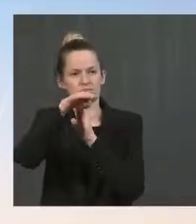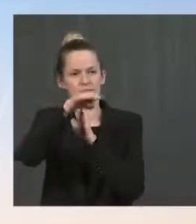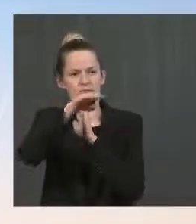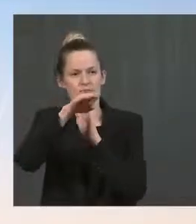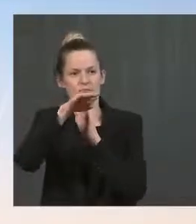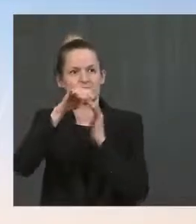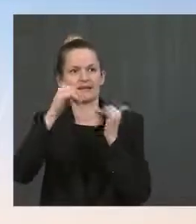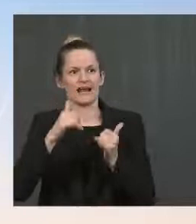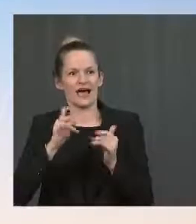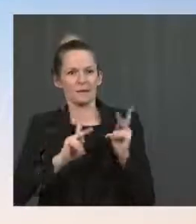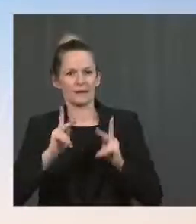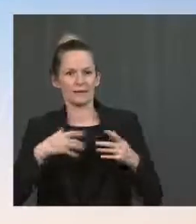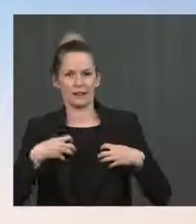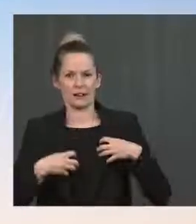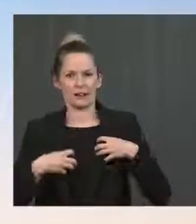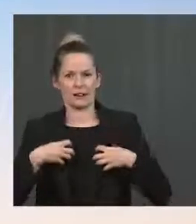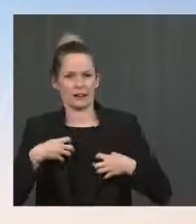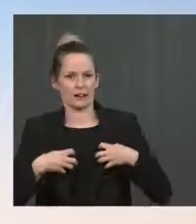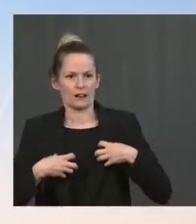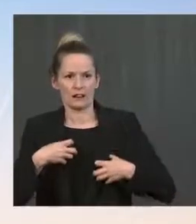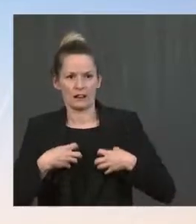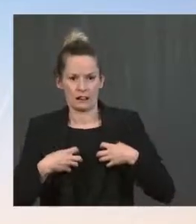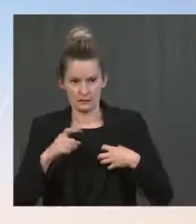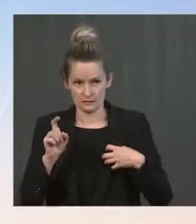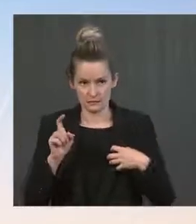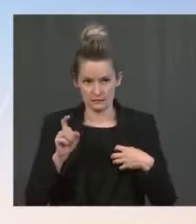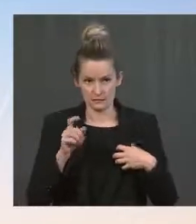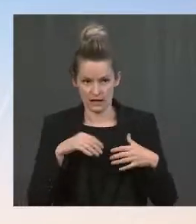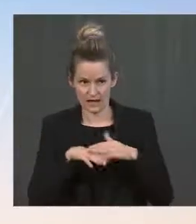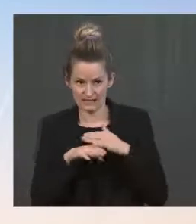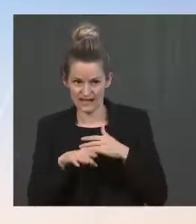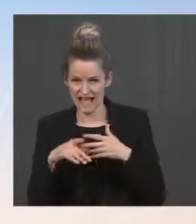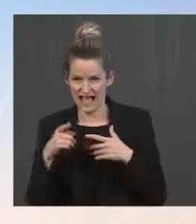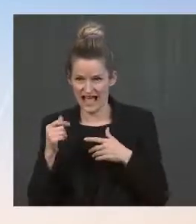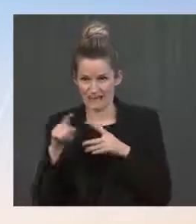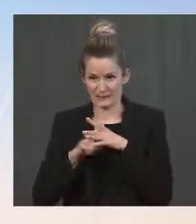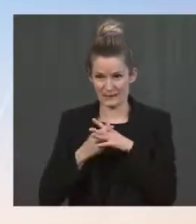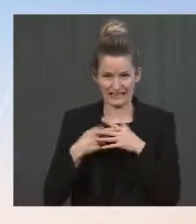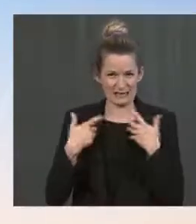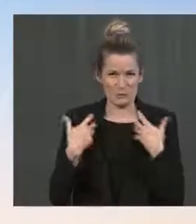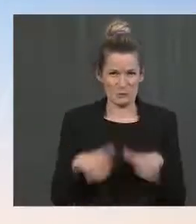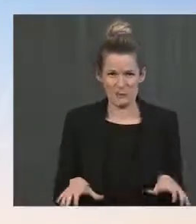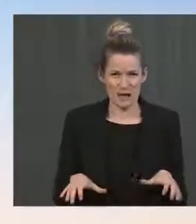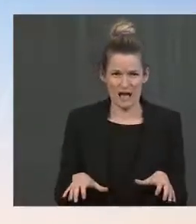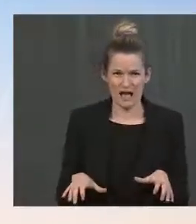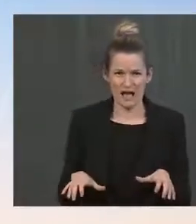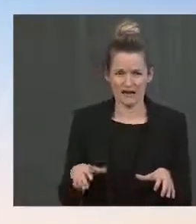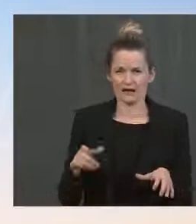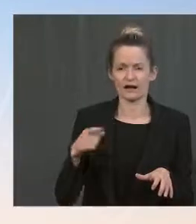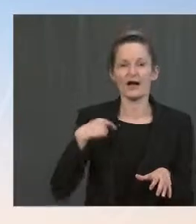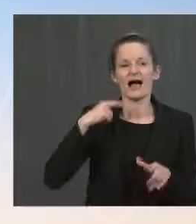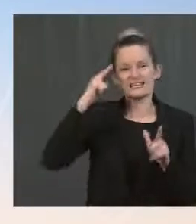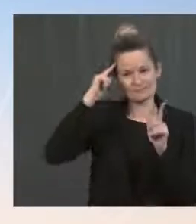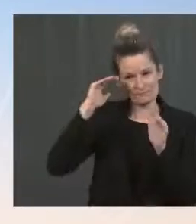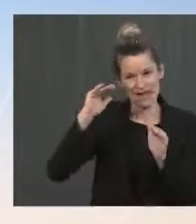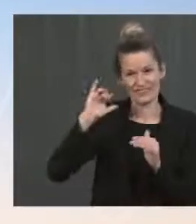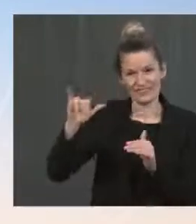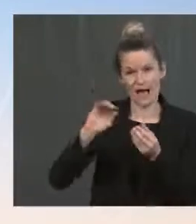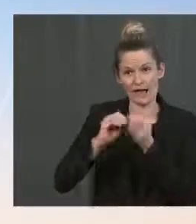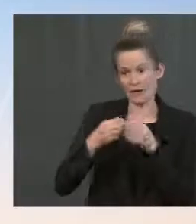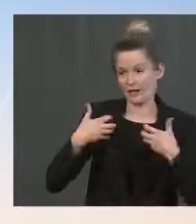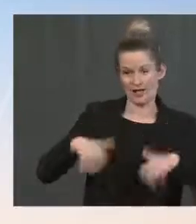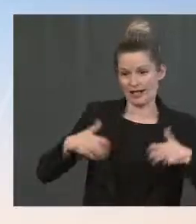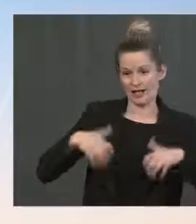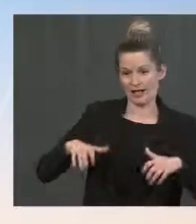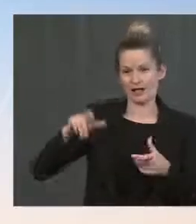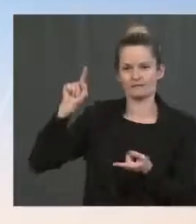vaccine who had access to the vaccine. That was a period that we knew and anticipated would happen. What we did see was a promising trend about the numbers in August,